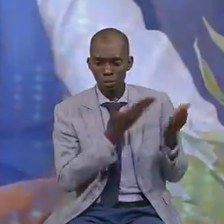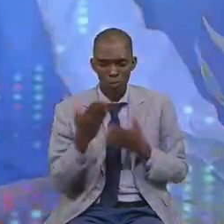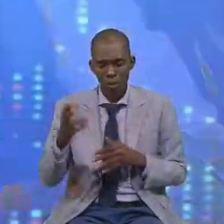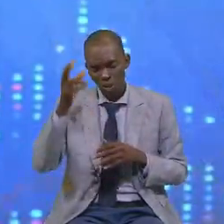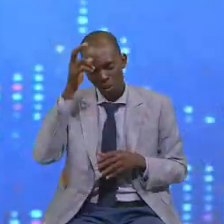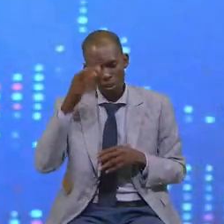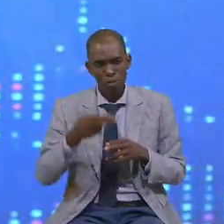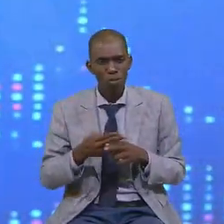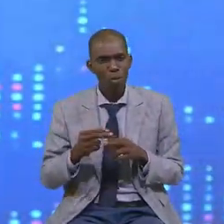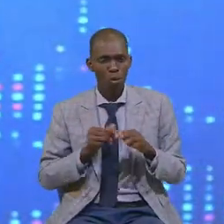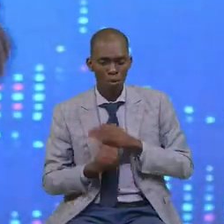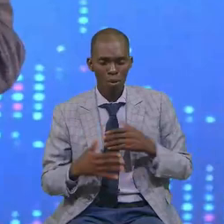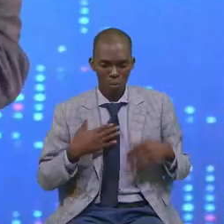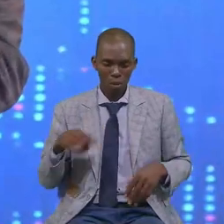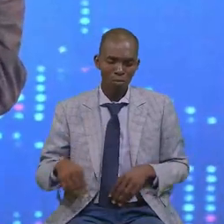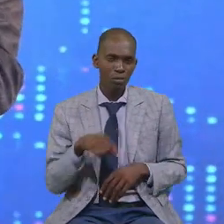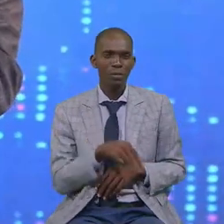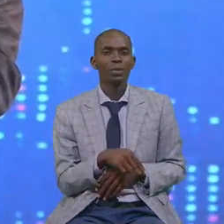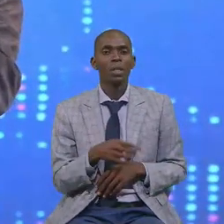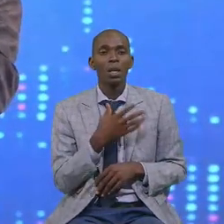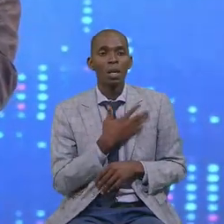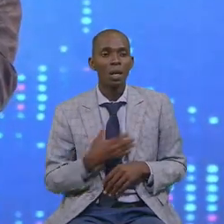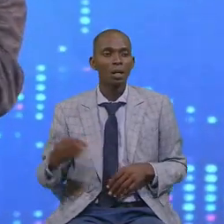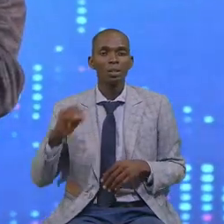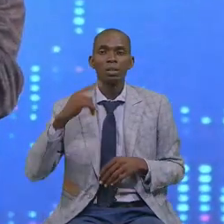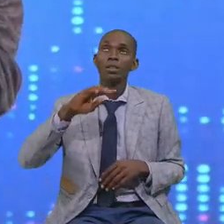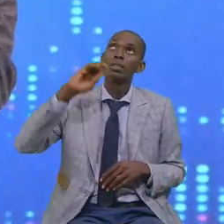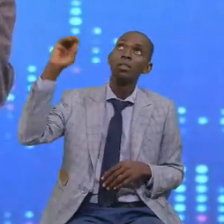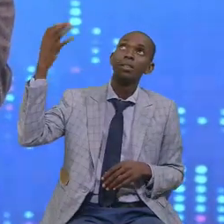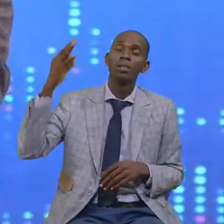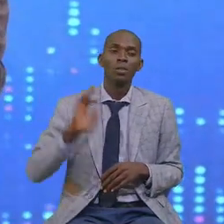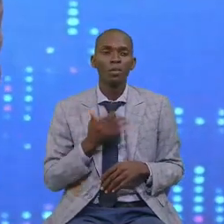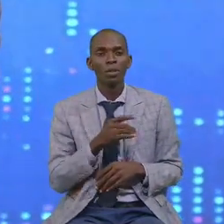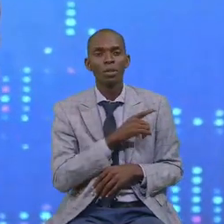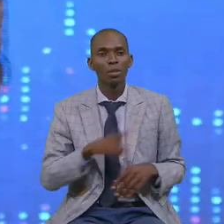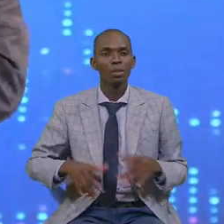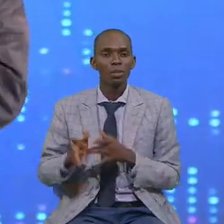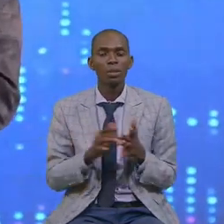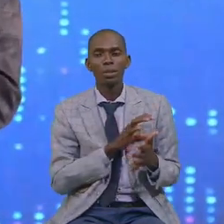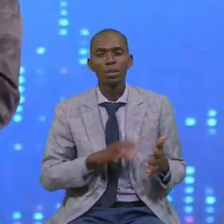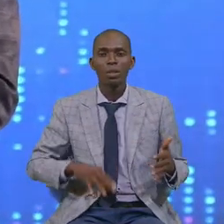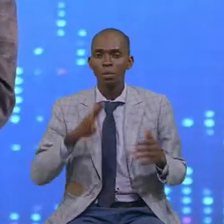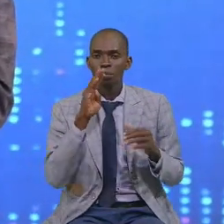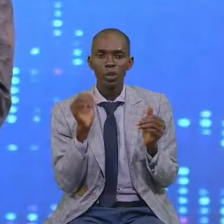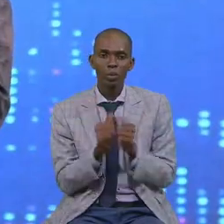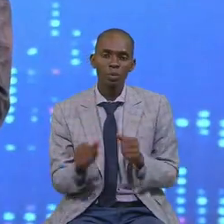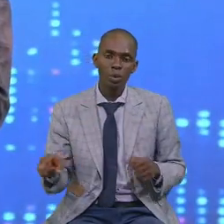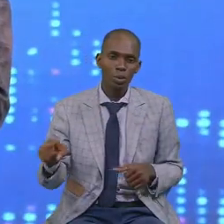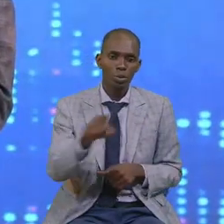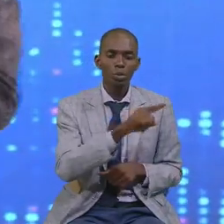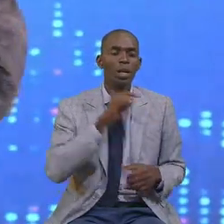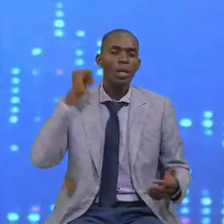under your feet shortly. And the grace of our Lord Jesus Christ be with